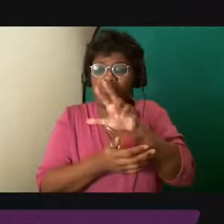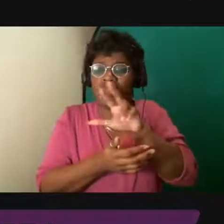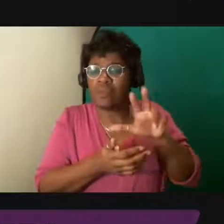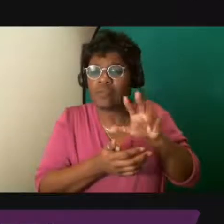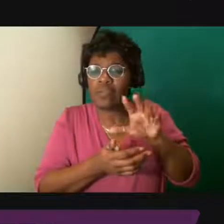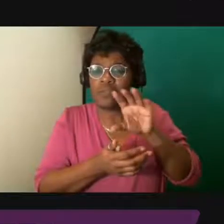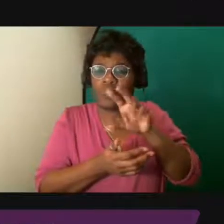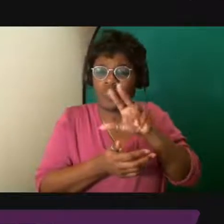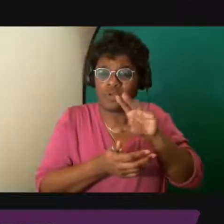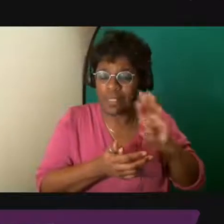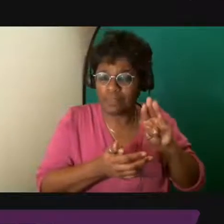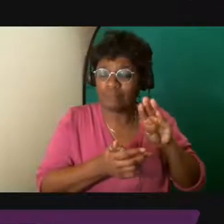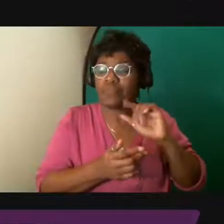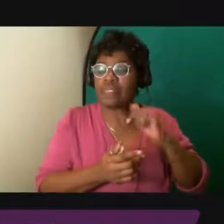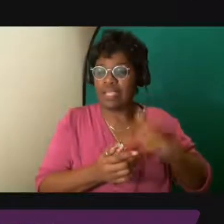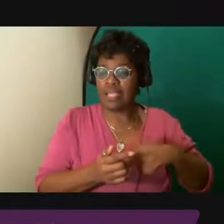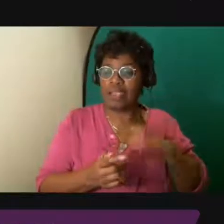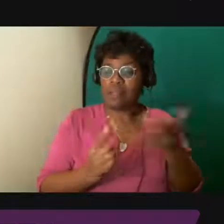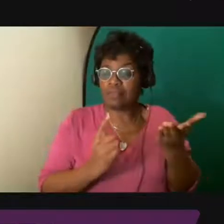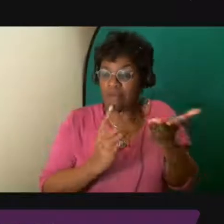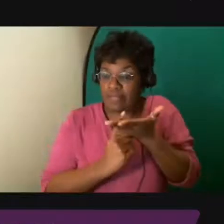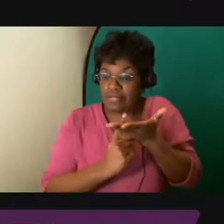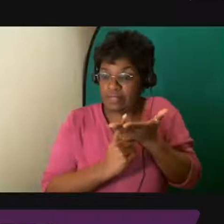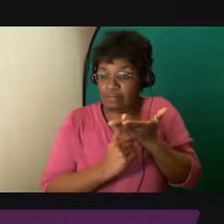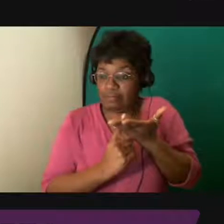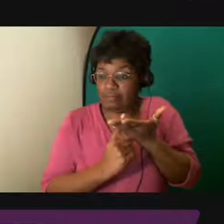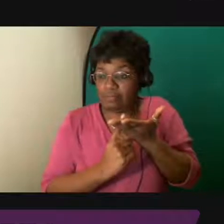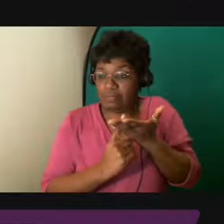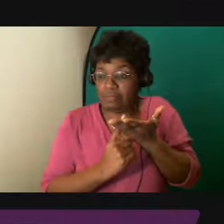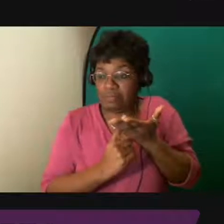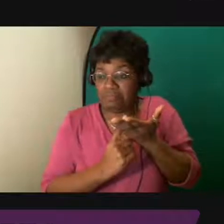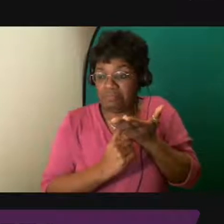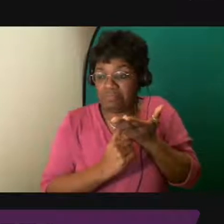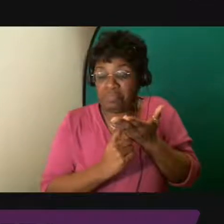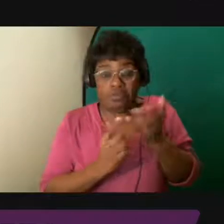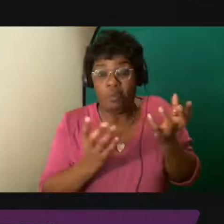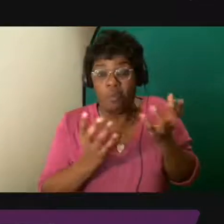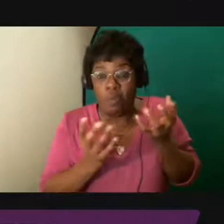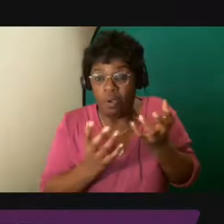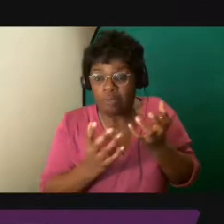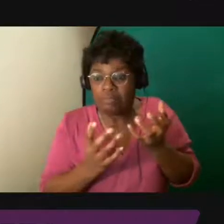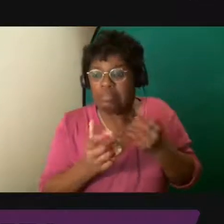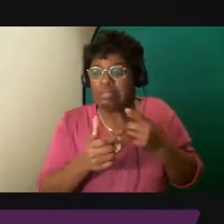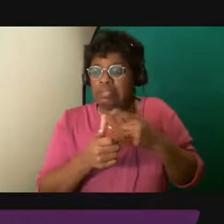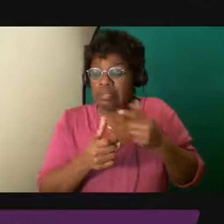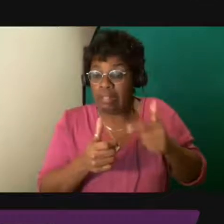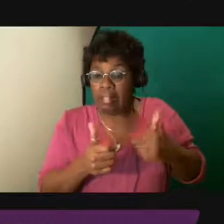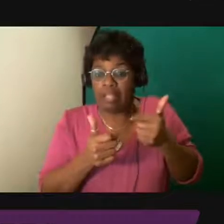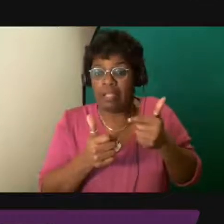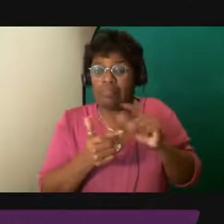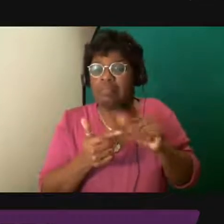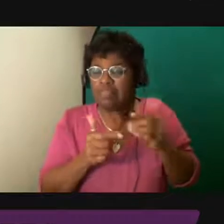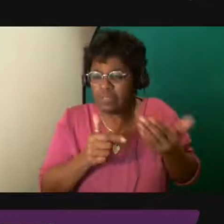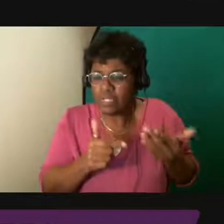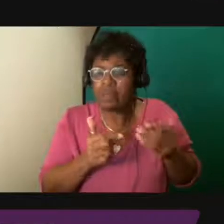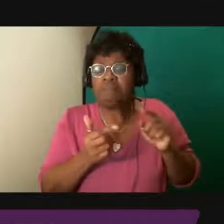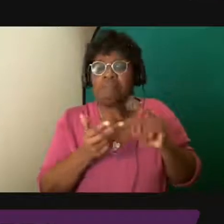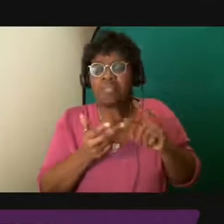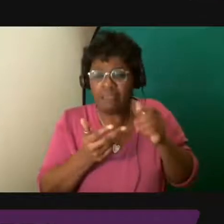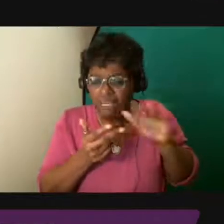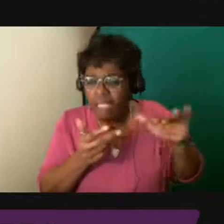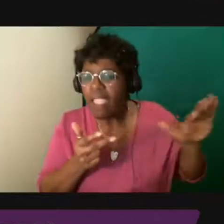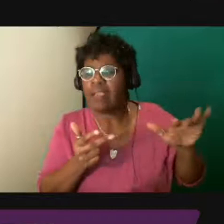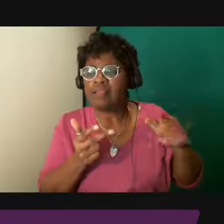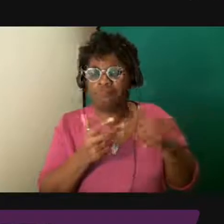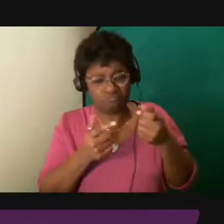Romans 8:38-39. For I am persuaded that neither life nor death, nor angels, nor principalities,